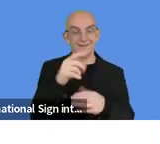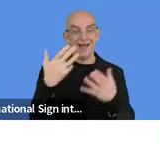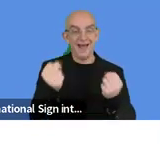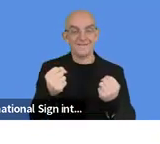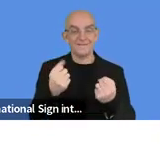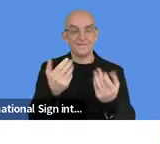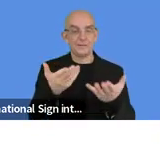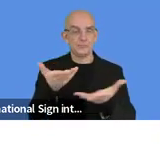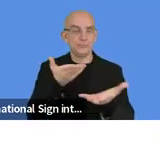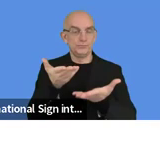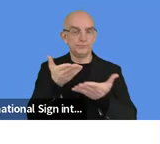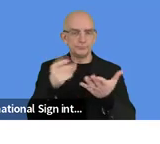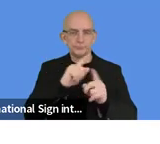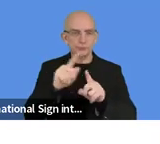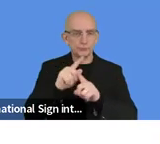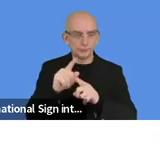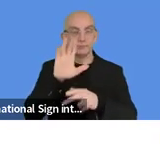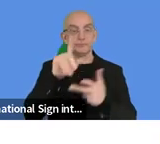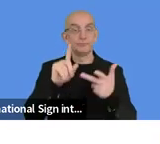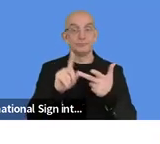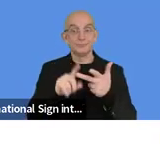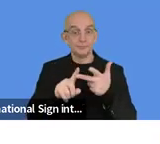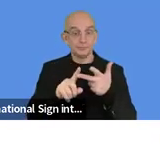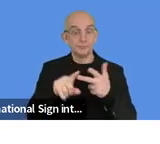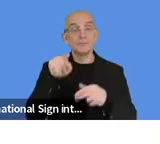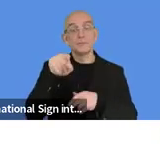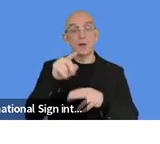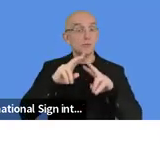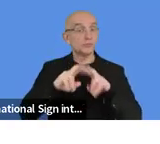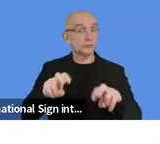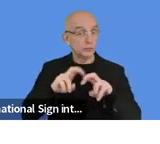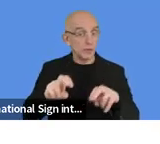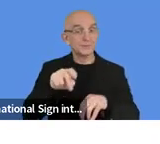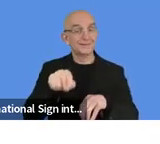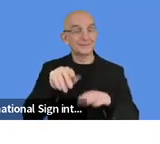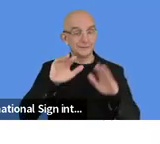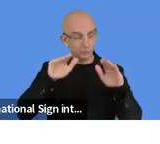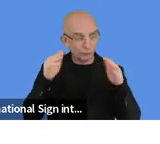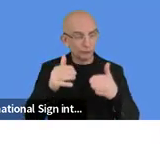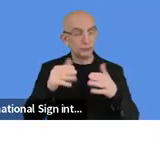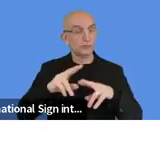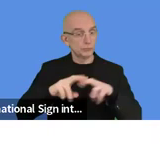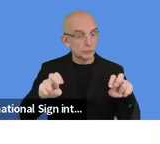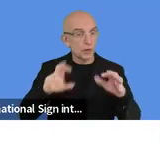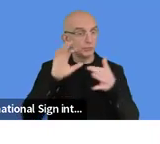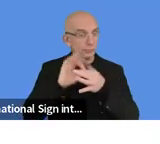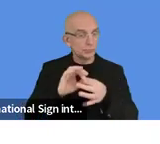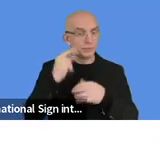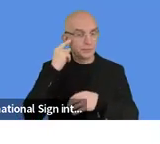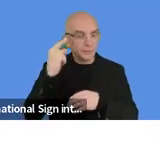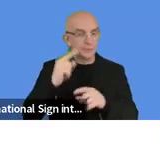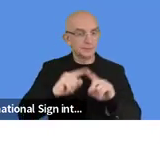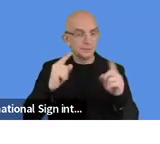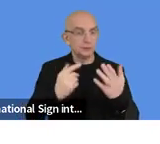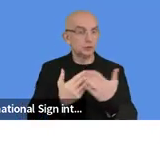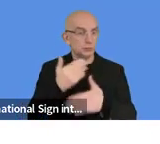problem faced by society. And so what we've done is found ways of minimizing the risk for